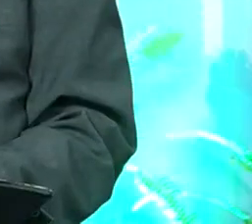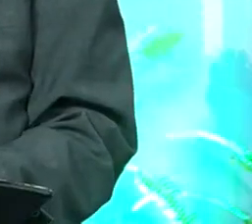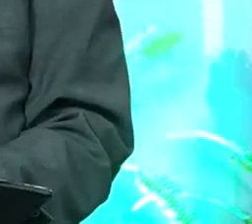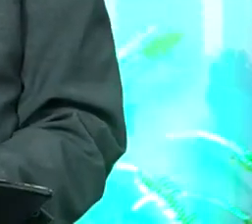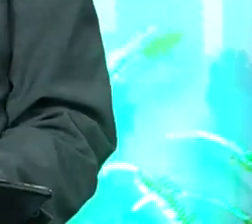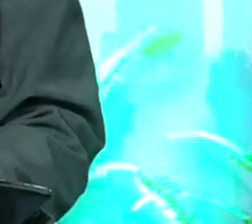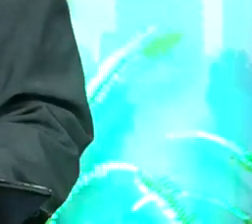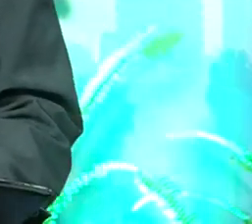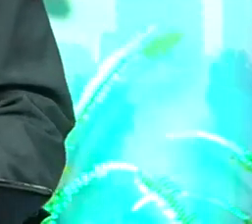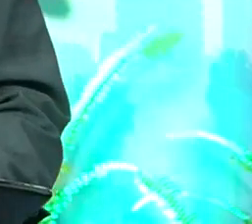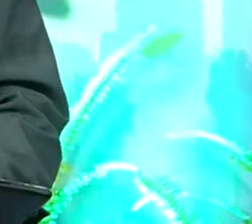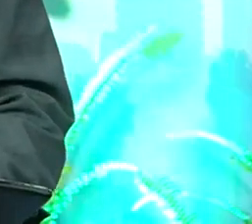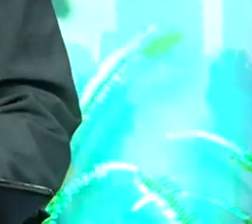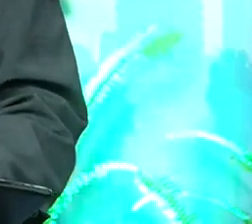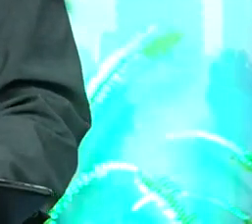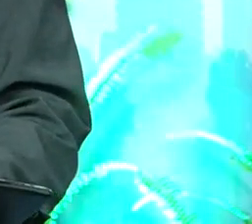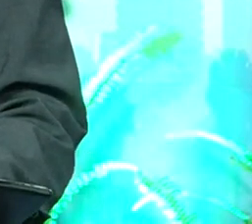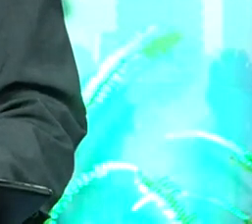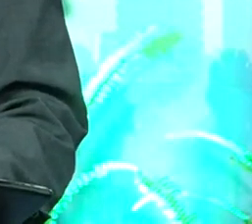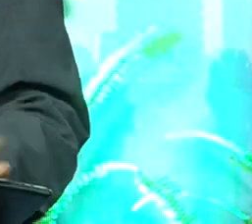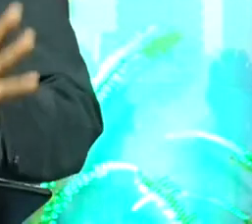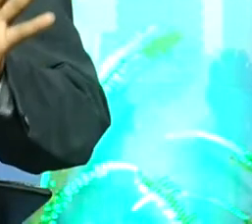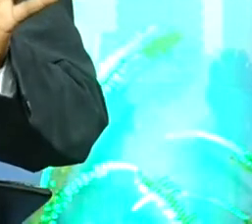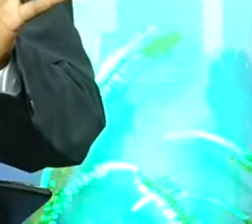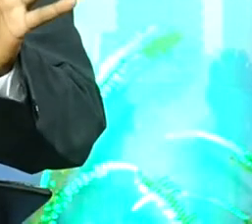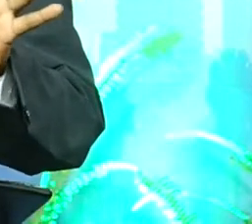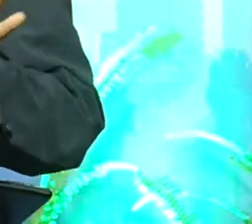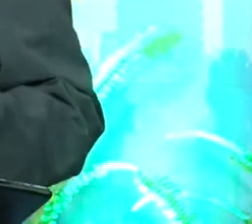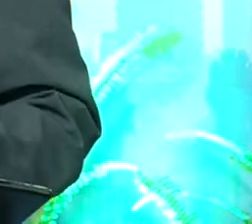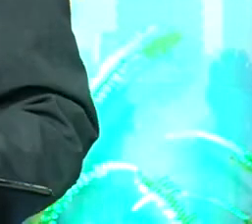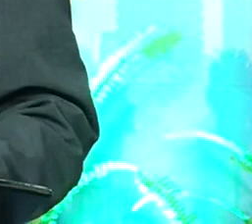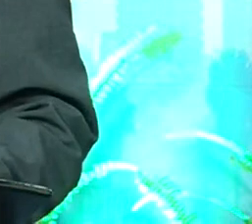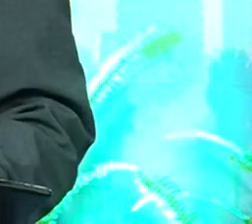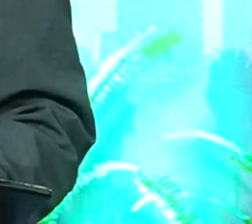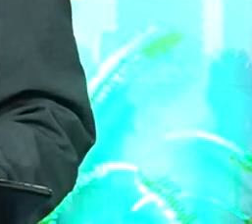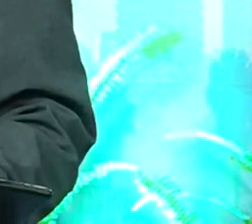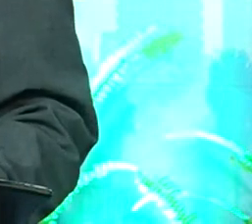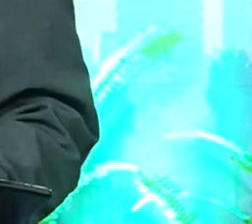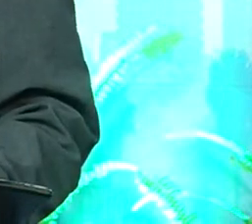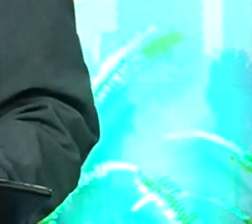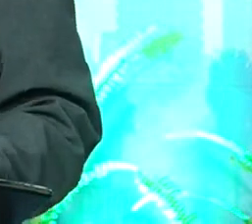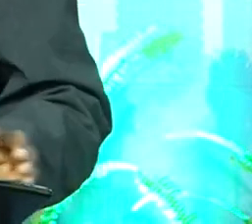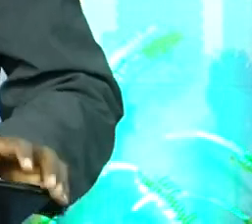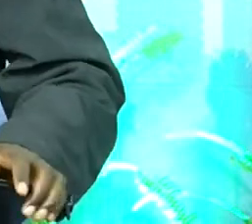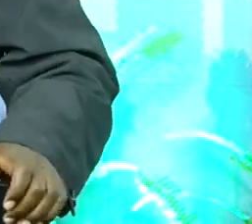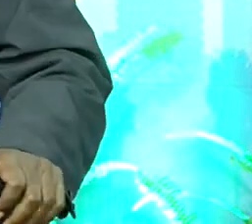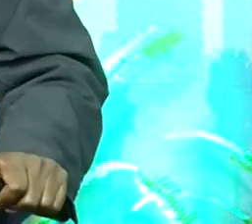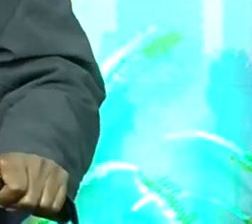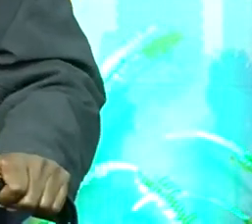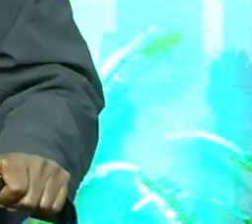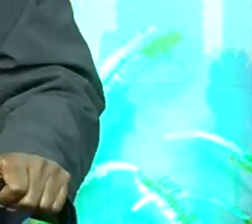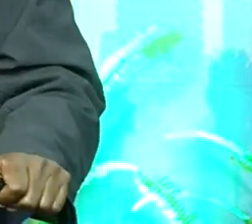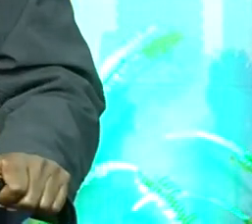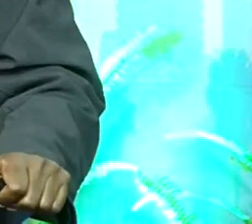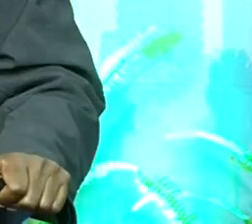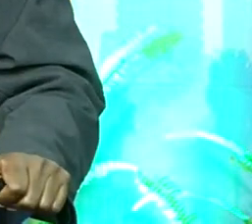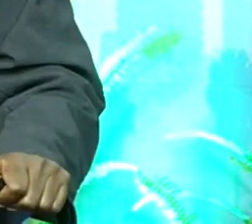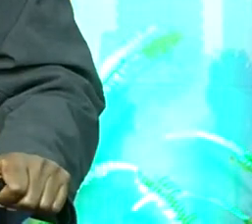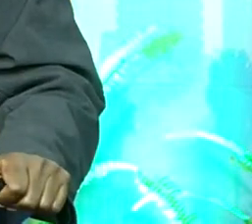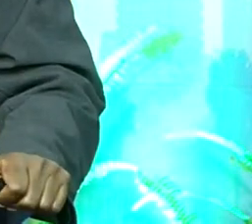one of the churches in Kisumu. And then one lady approached me and told me to pay them a visit at their home.